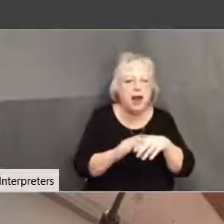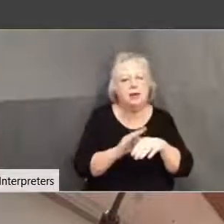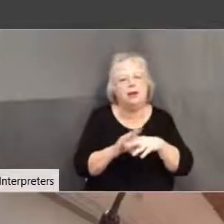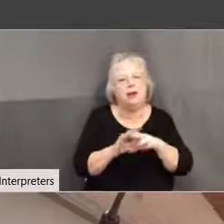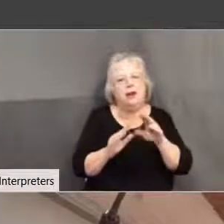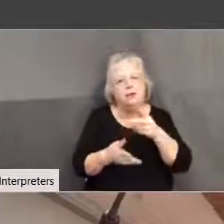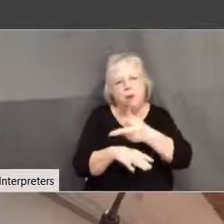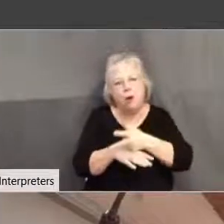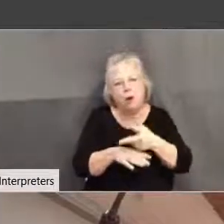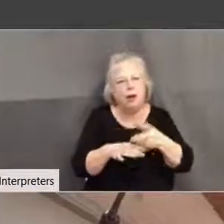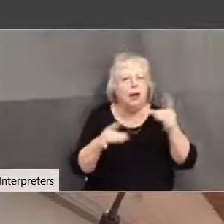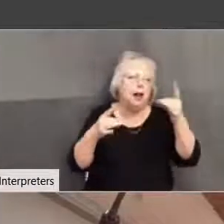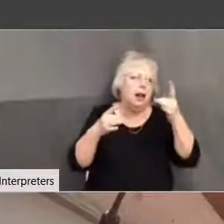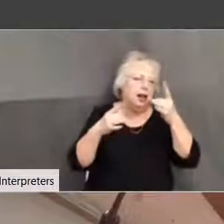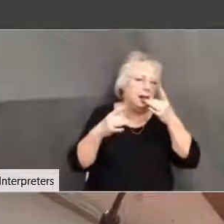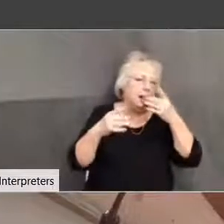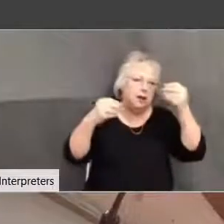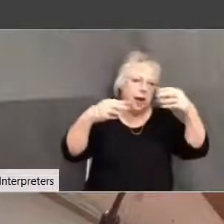Yeah, okay. So,